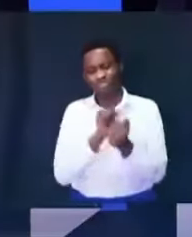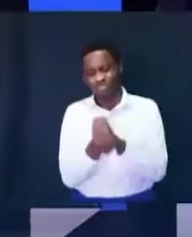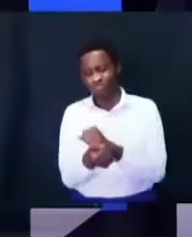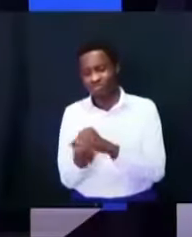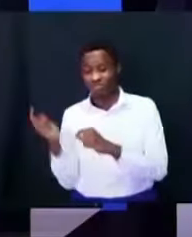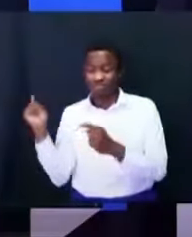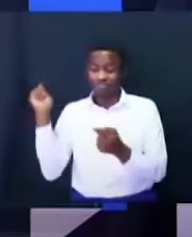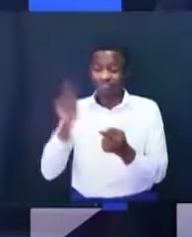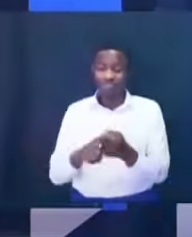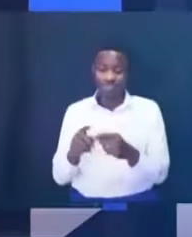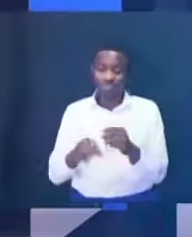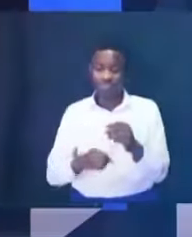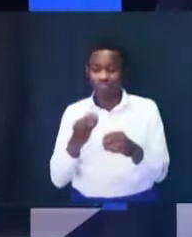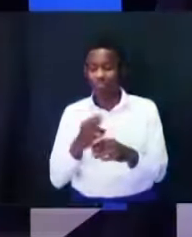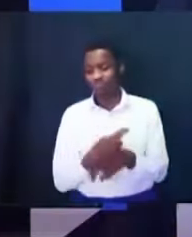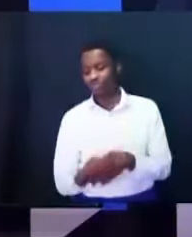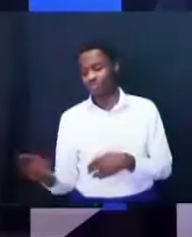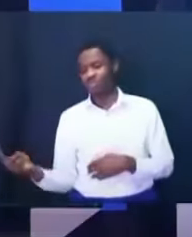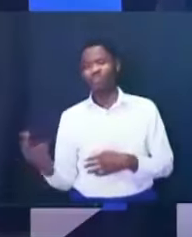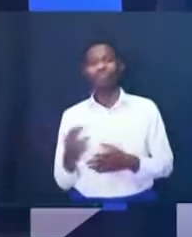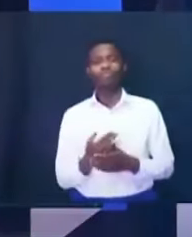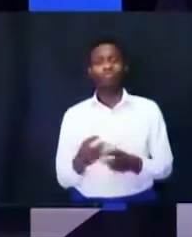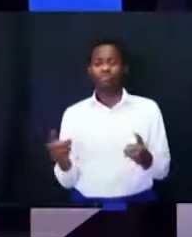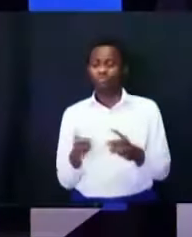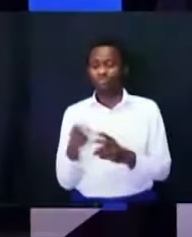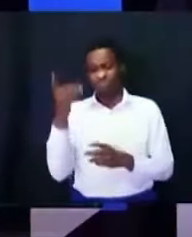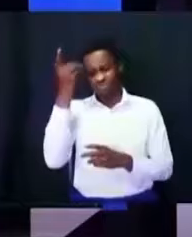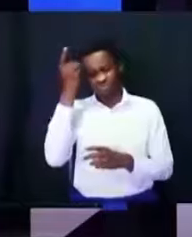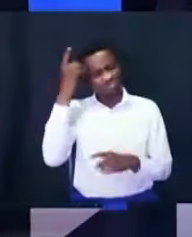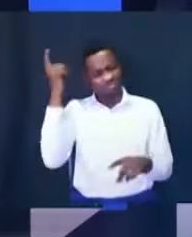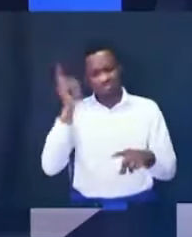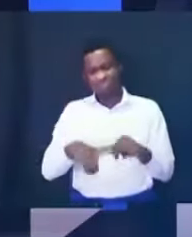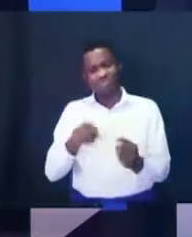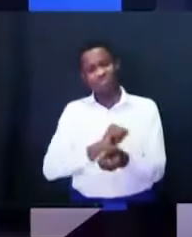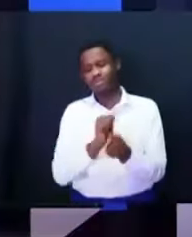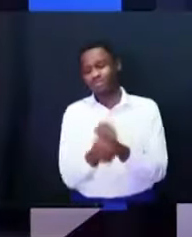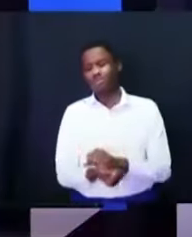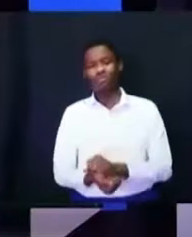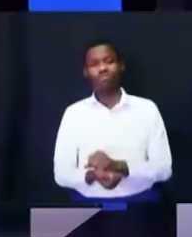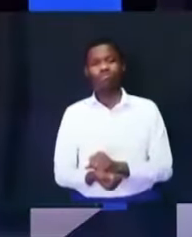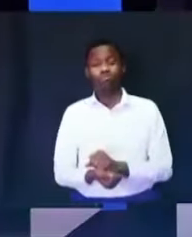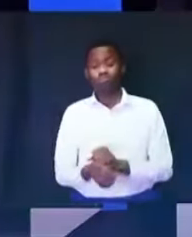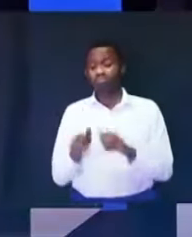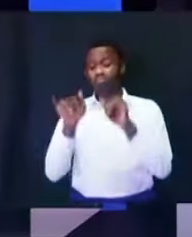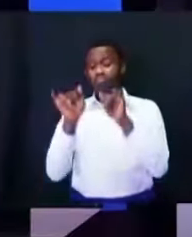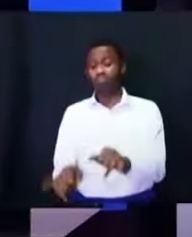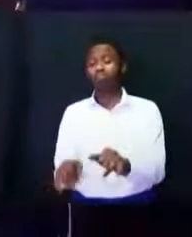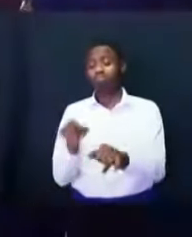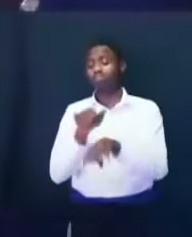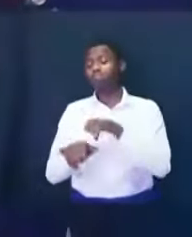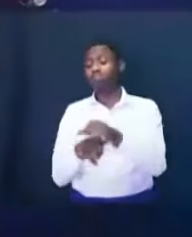Lake of Fire so the devil cannot change deception is